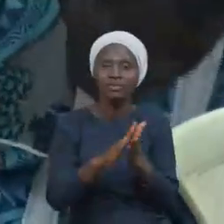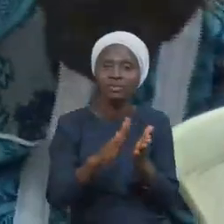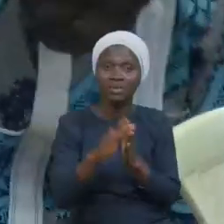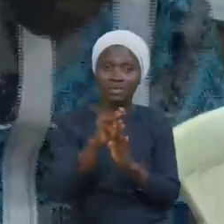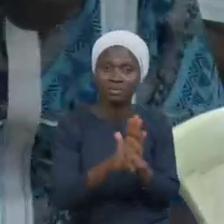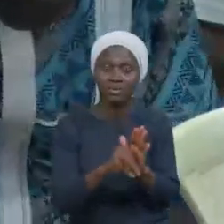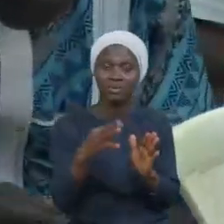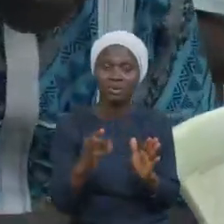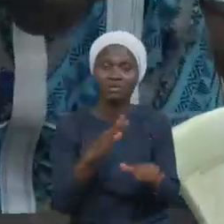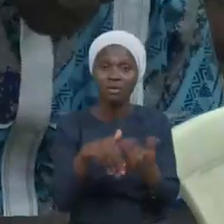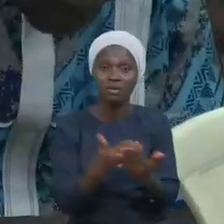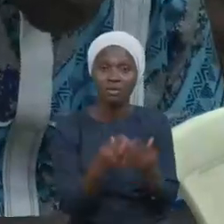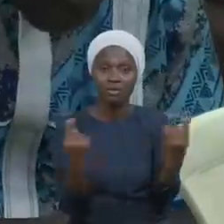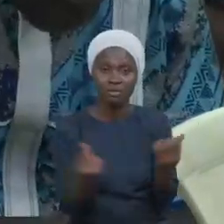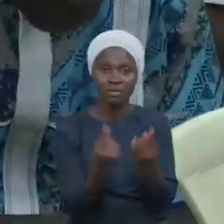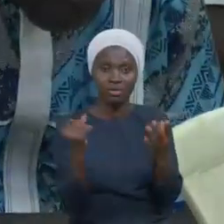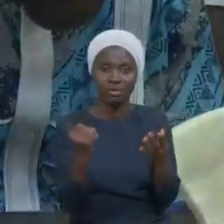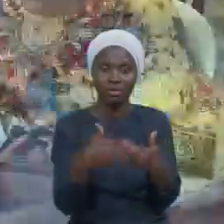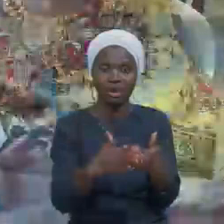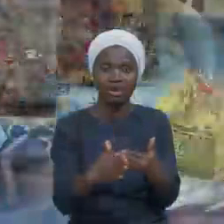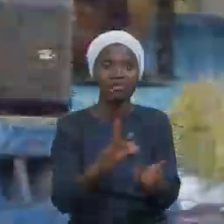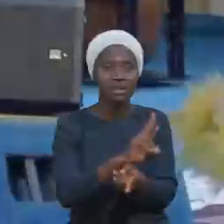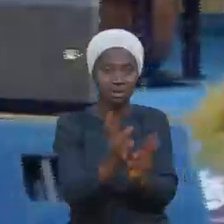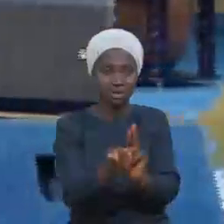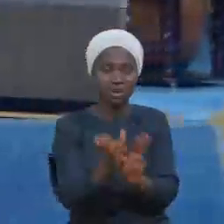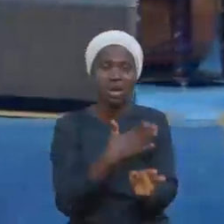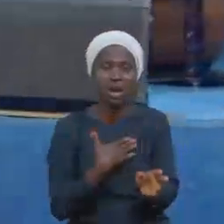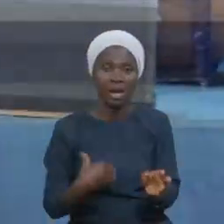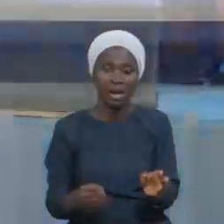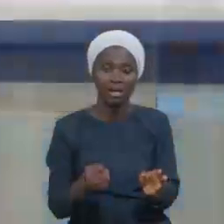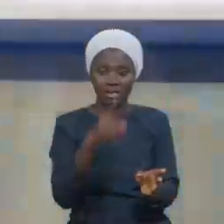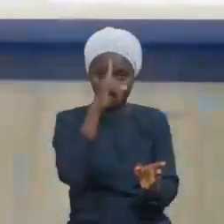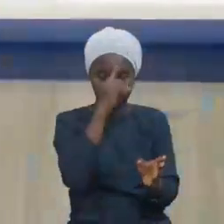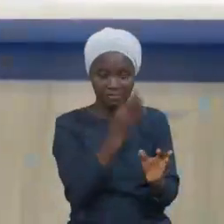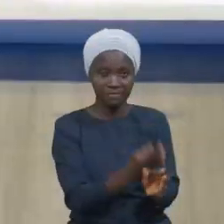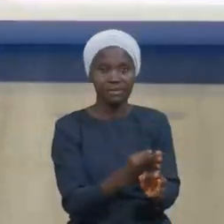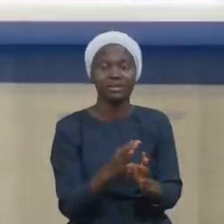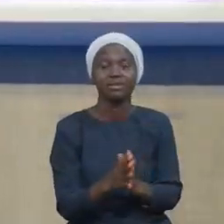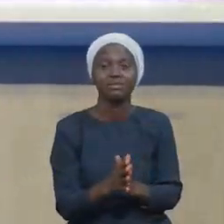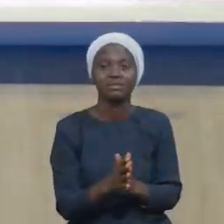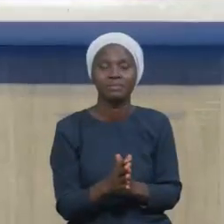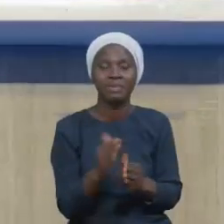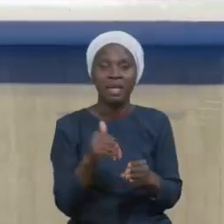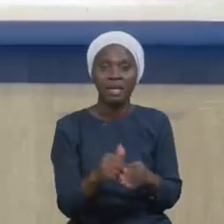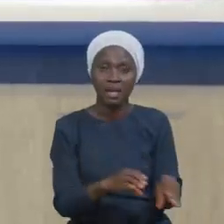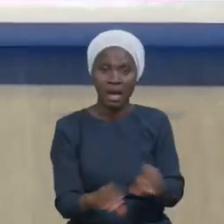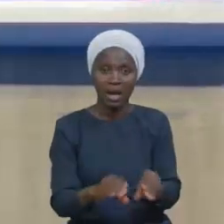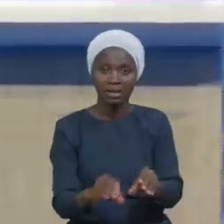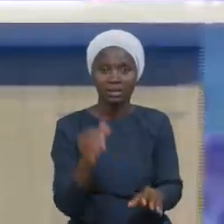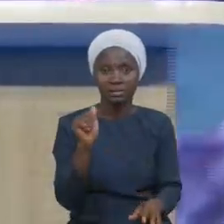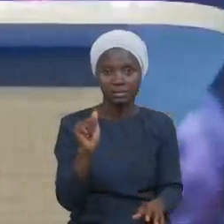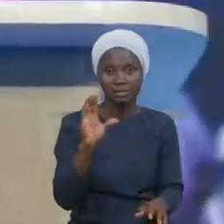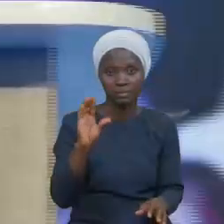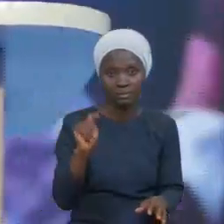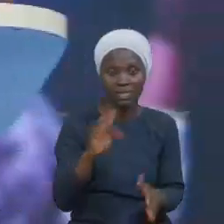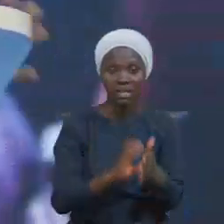Forgiveness of all sins after repentance and faith. We're told in Acts chapter 5, verse